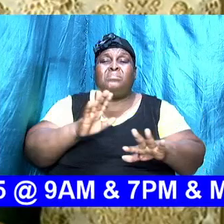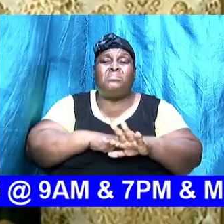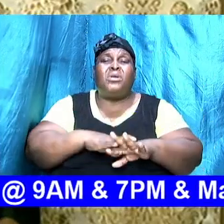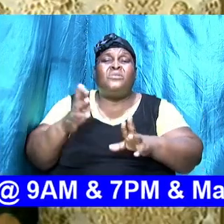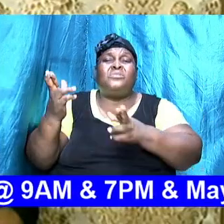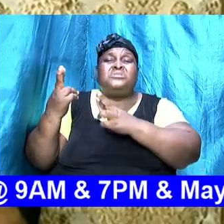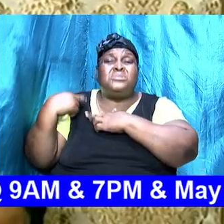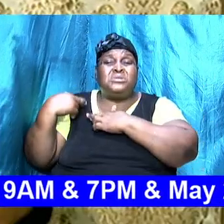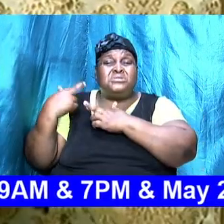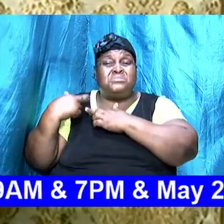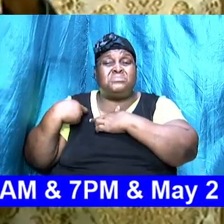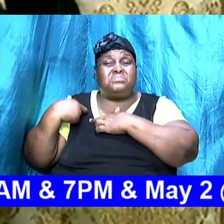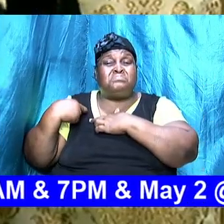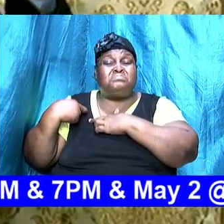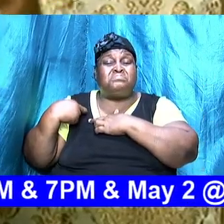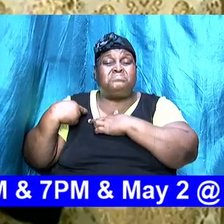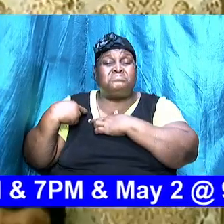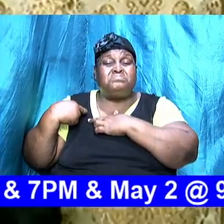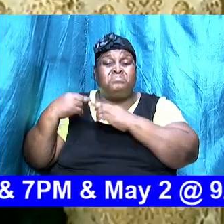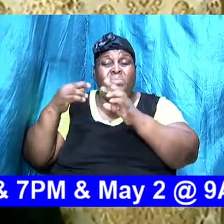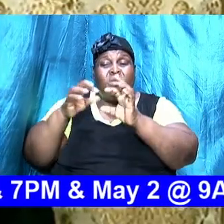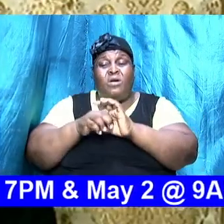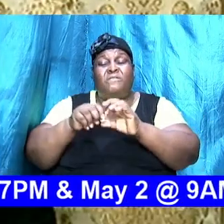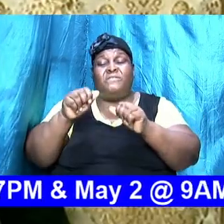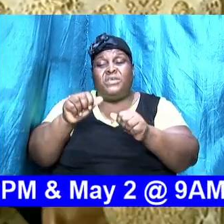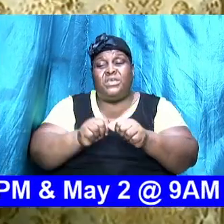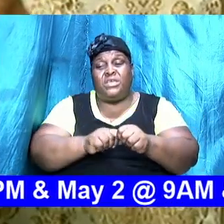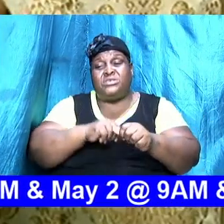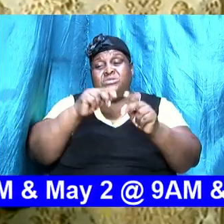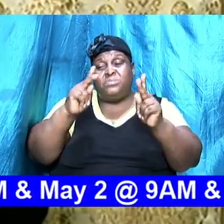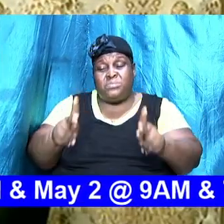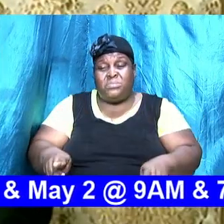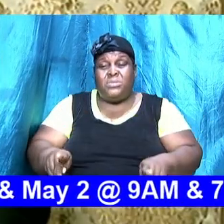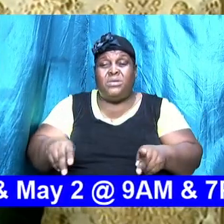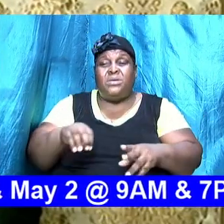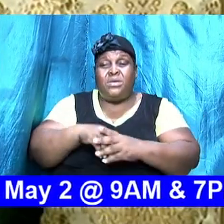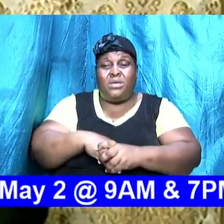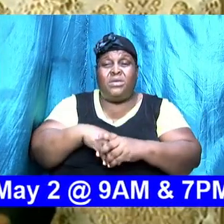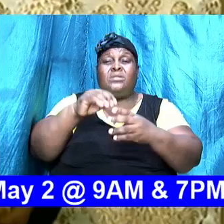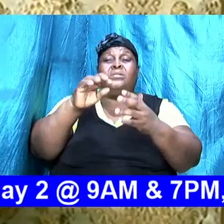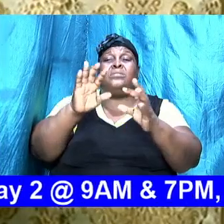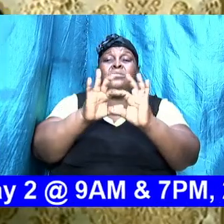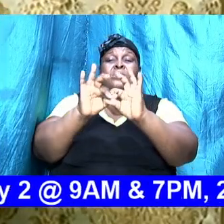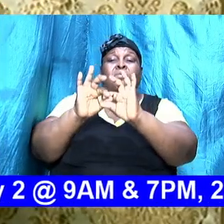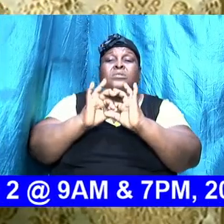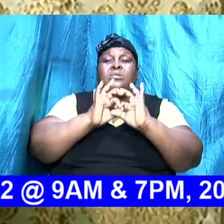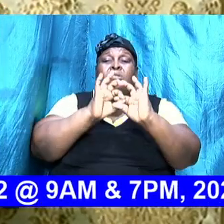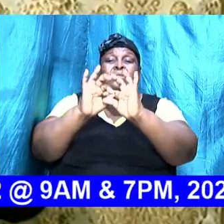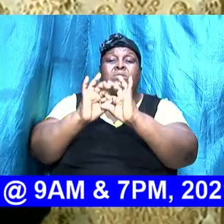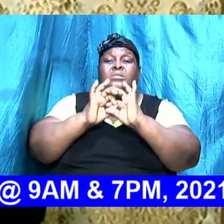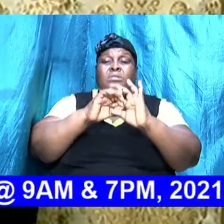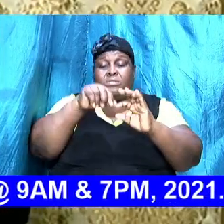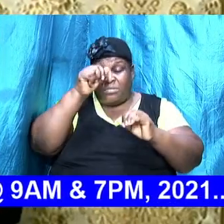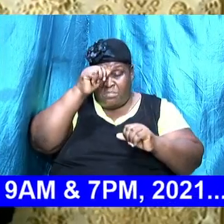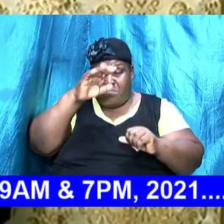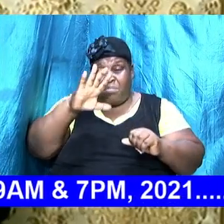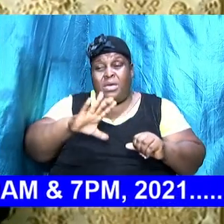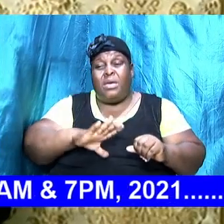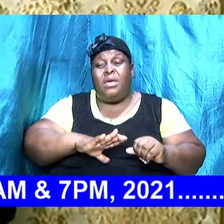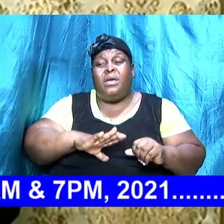the responsibilities of each person in the relationship. The man has